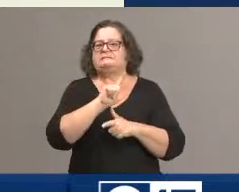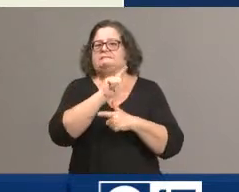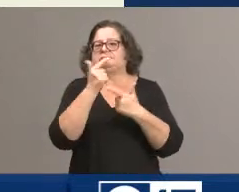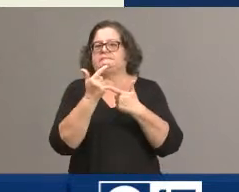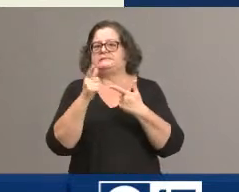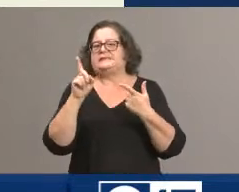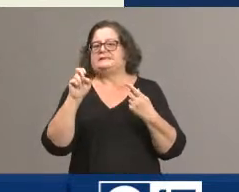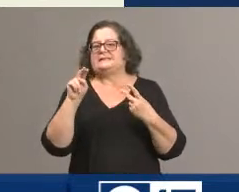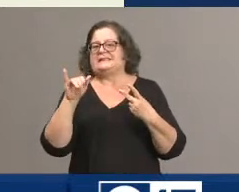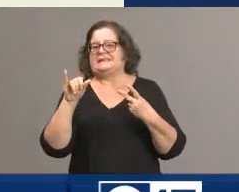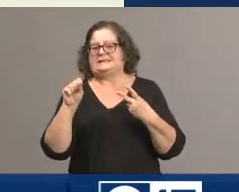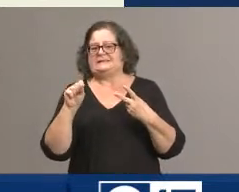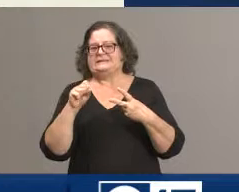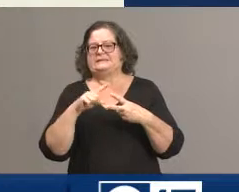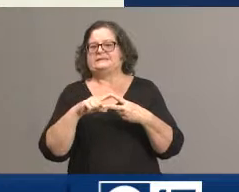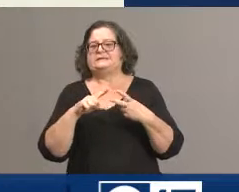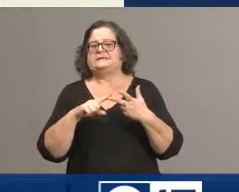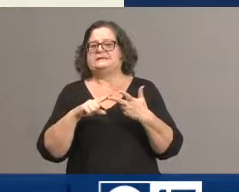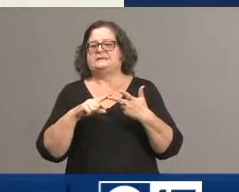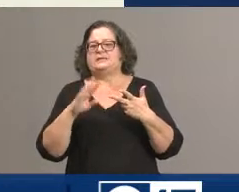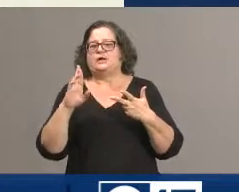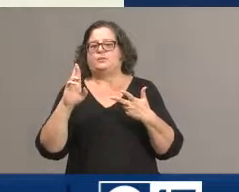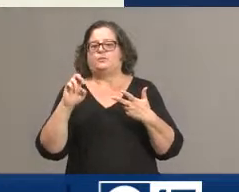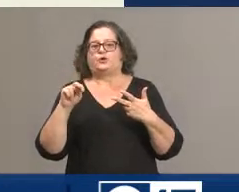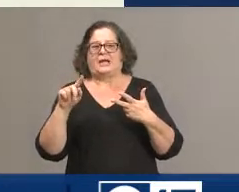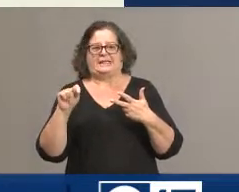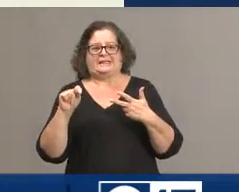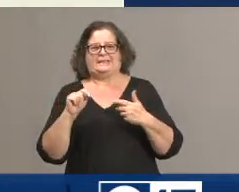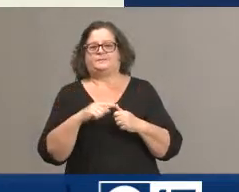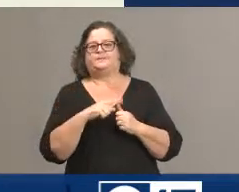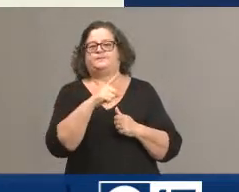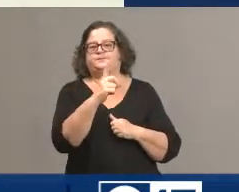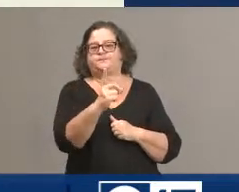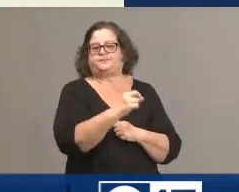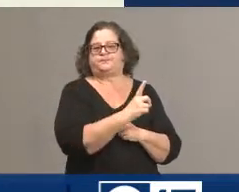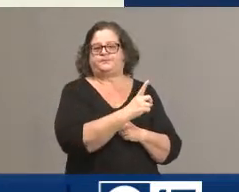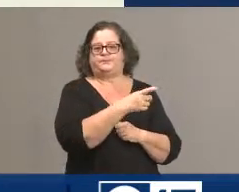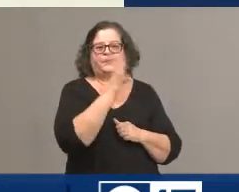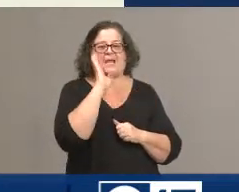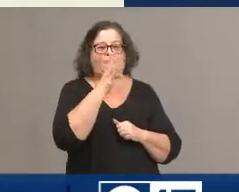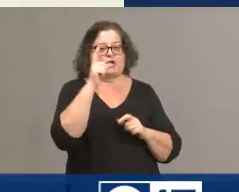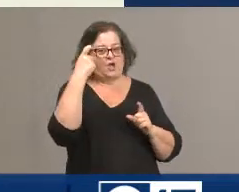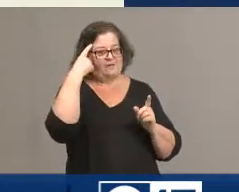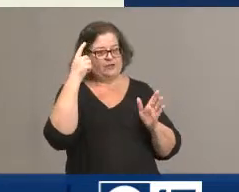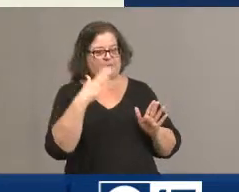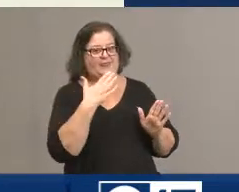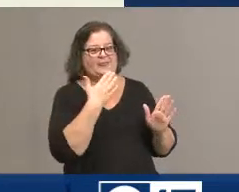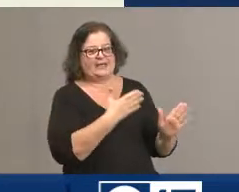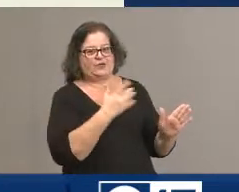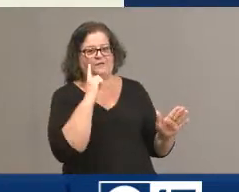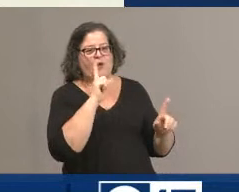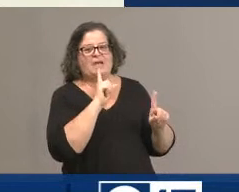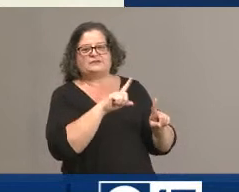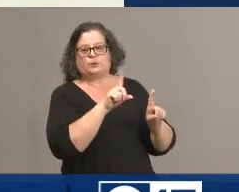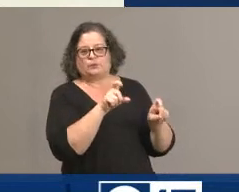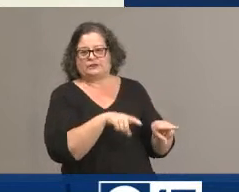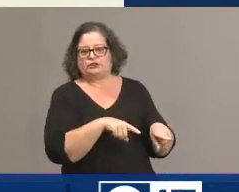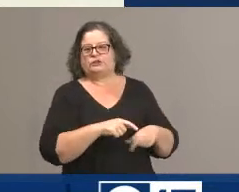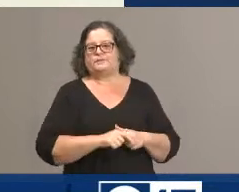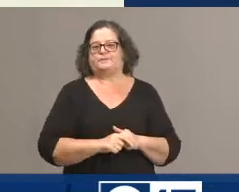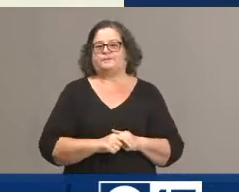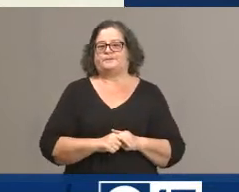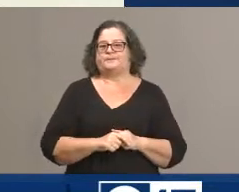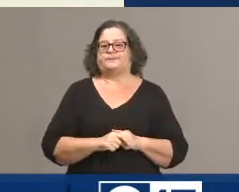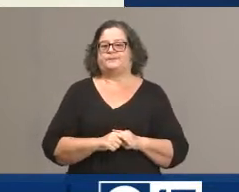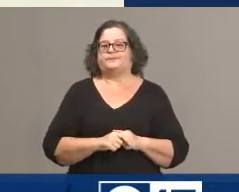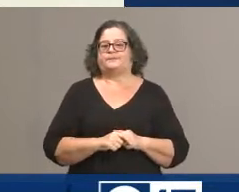Hi, Zach. Hey, Governor. Thanks for taking our questions. Appreciate all you. So the state continues to fumble unemployment claims, and soon